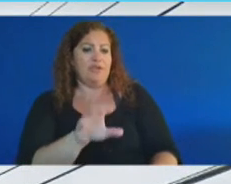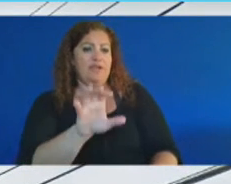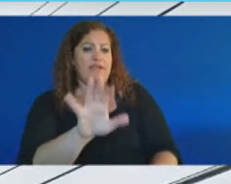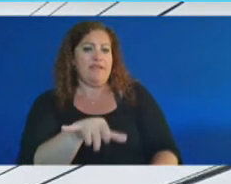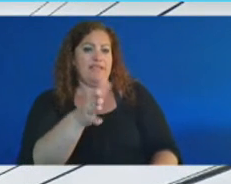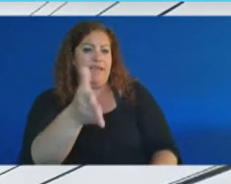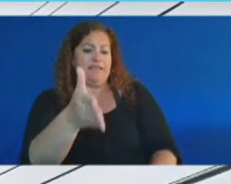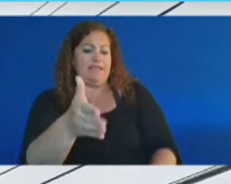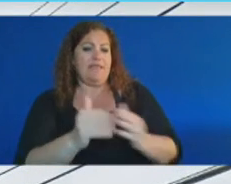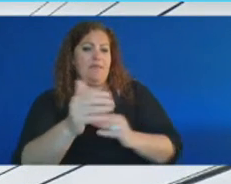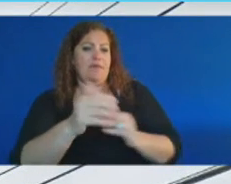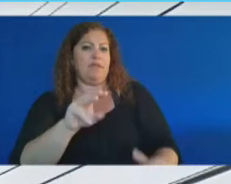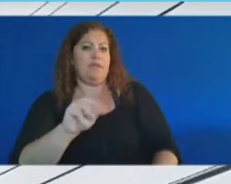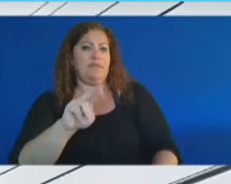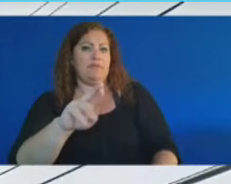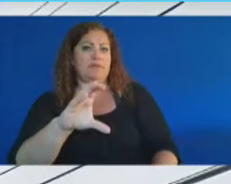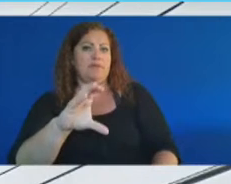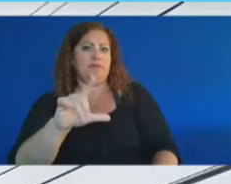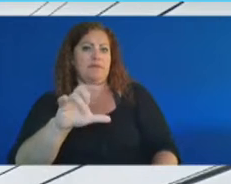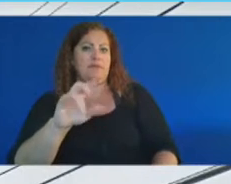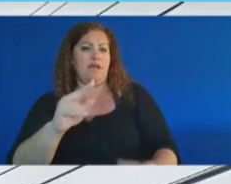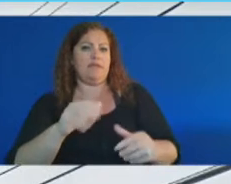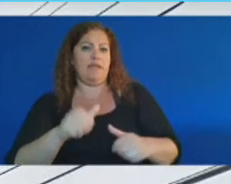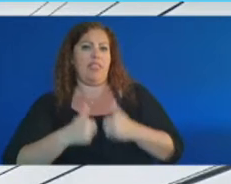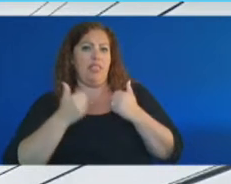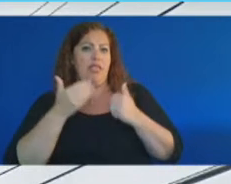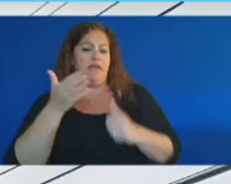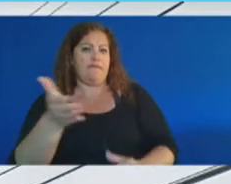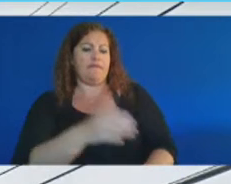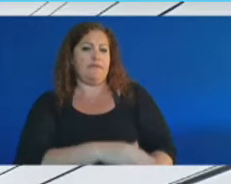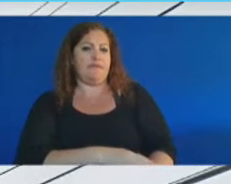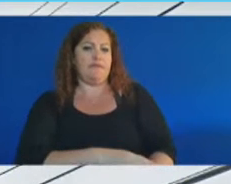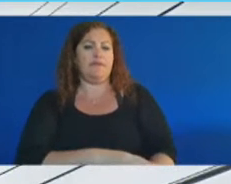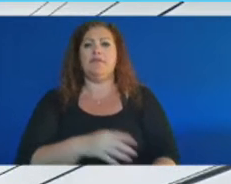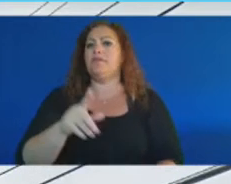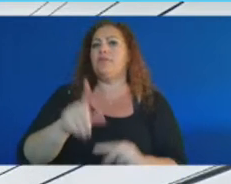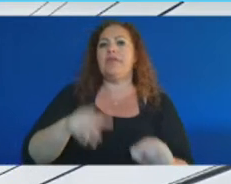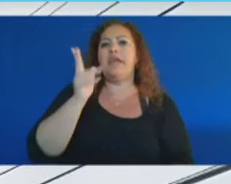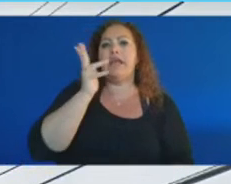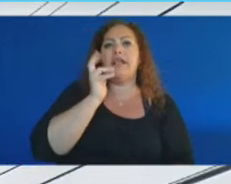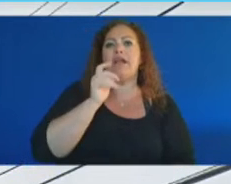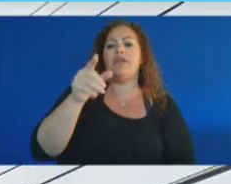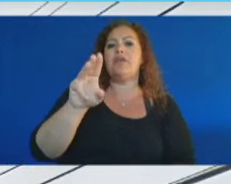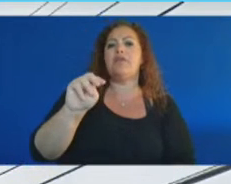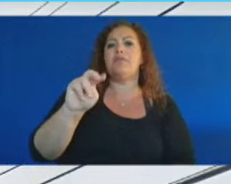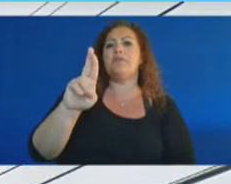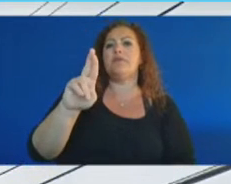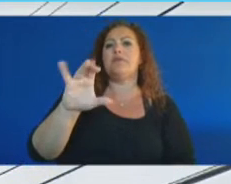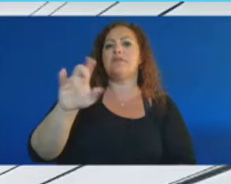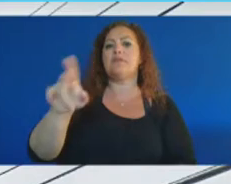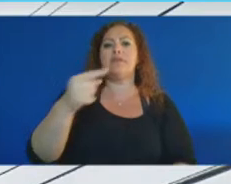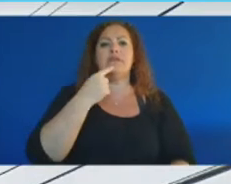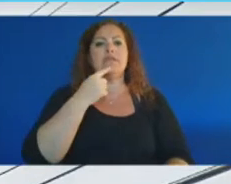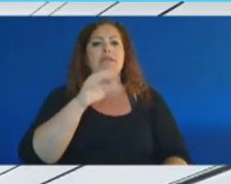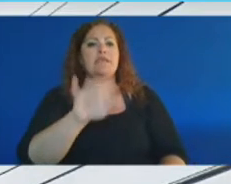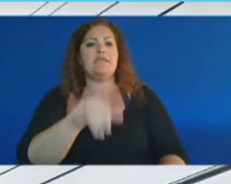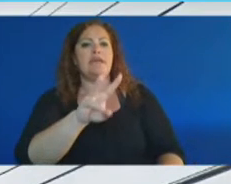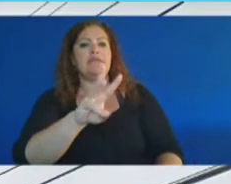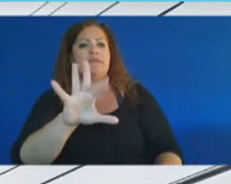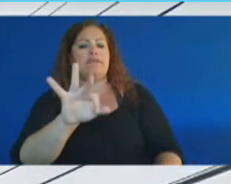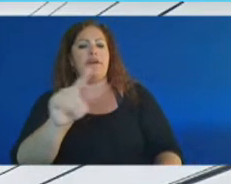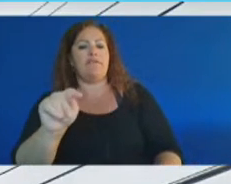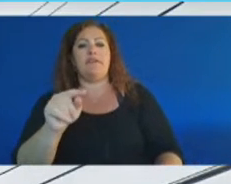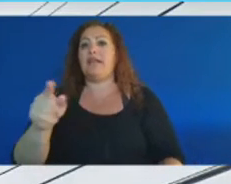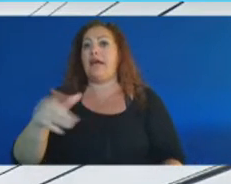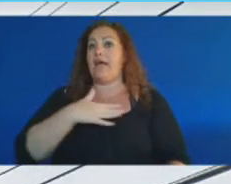where Mr Clon lives5 I we can't hear you on Mr Clon he said that's 65 ft I appreciate him giving me the